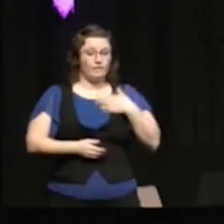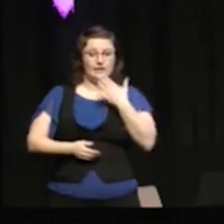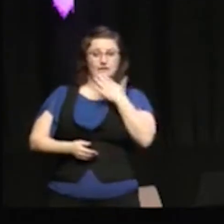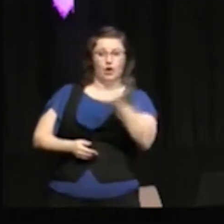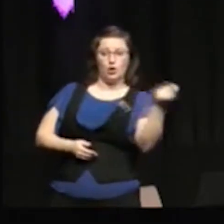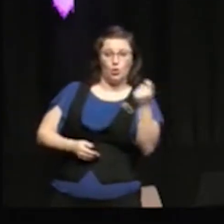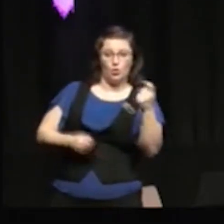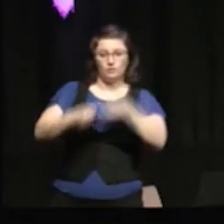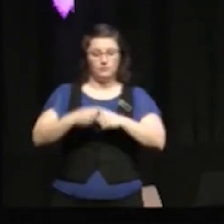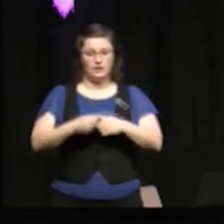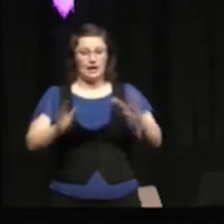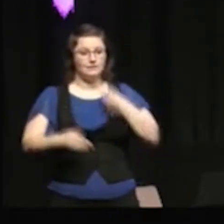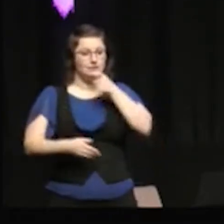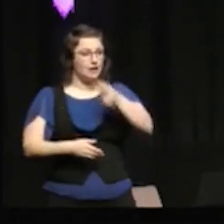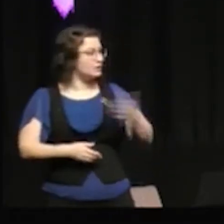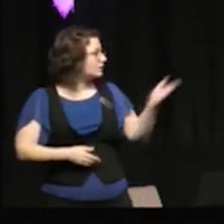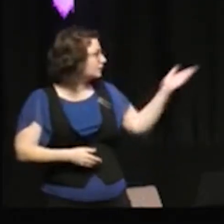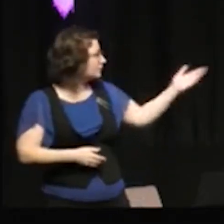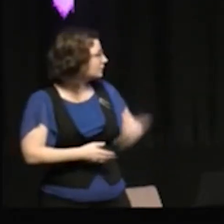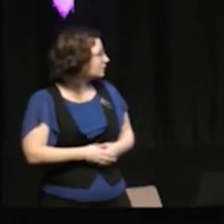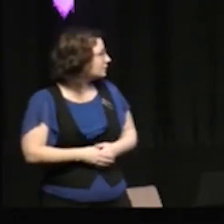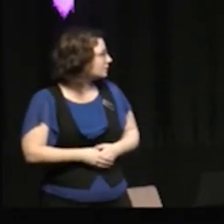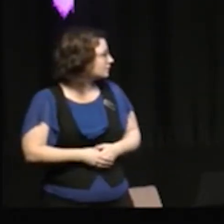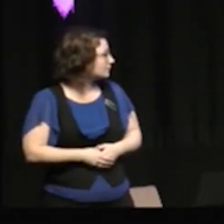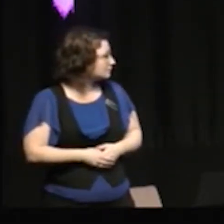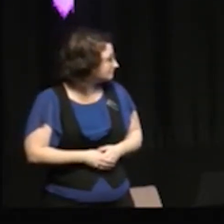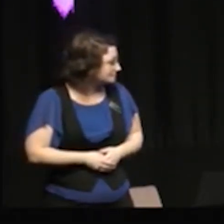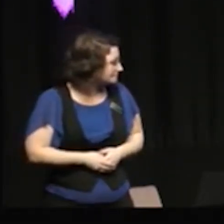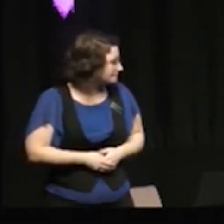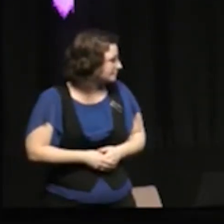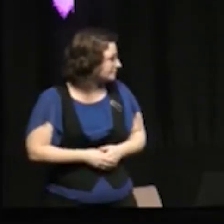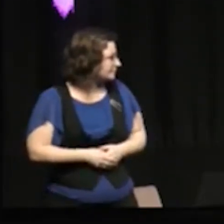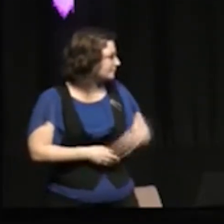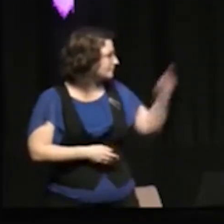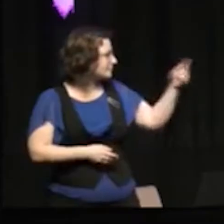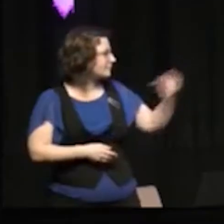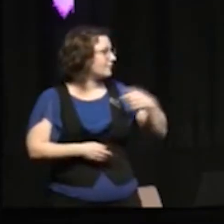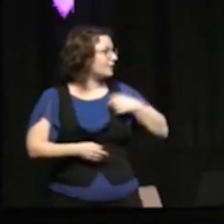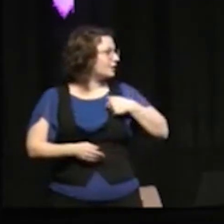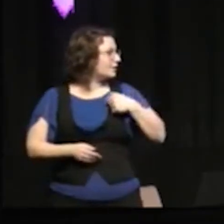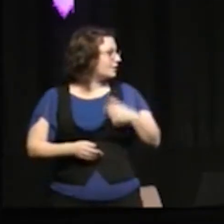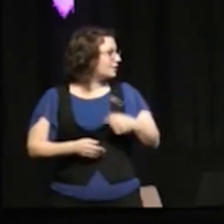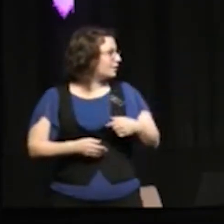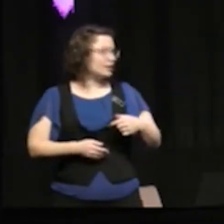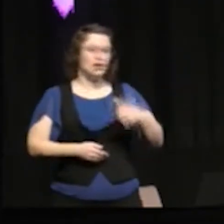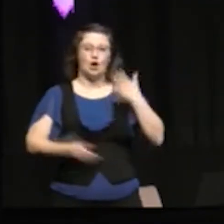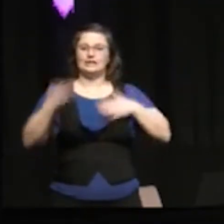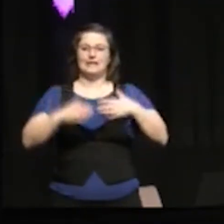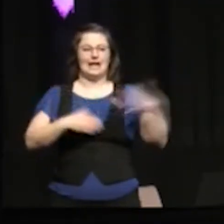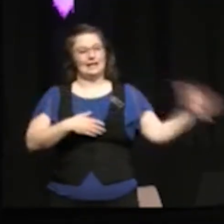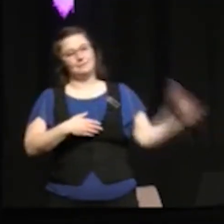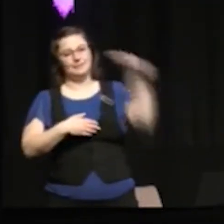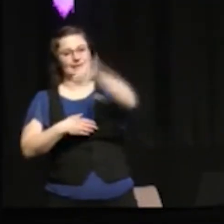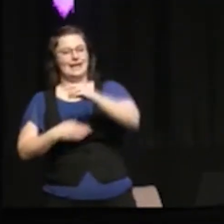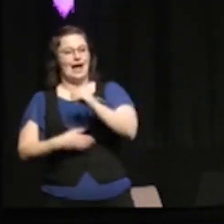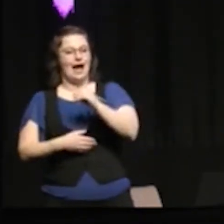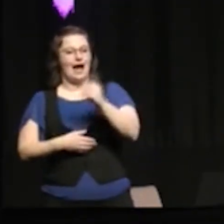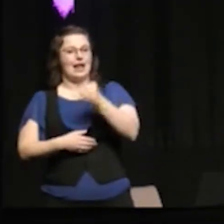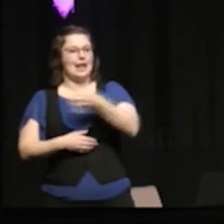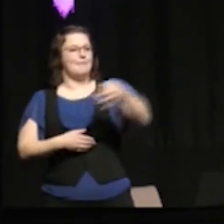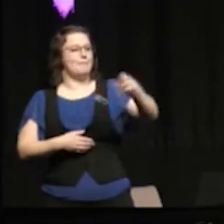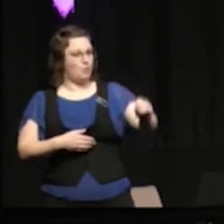Were there any responses to that, to any of the statements made here? Are you feeling good? I want to hear. You want to hear? Are there any responses? No?